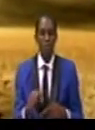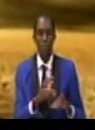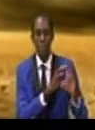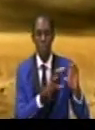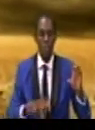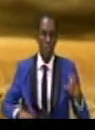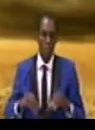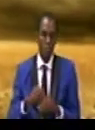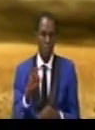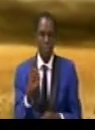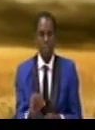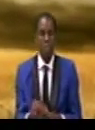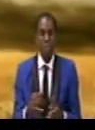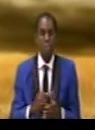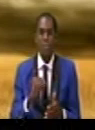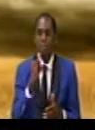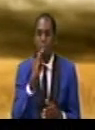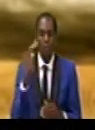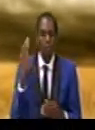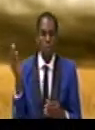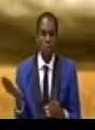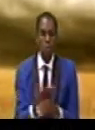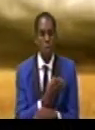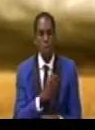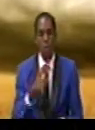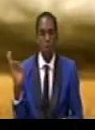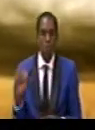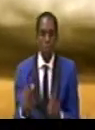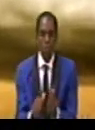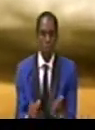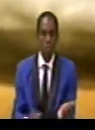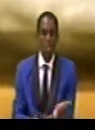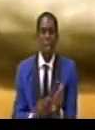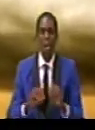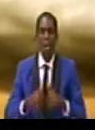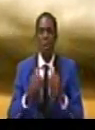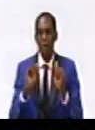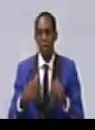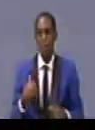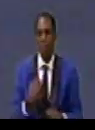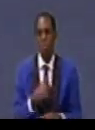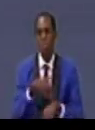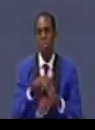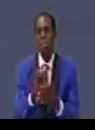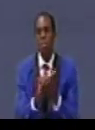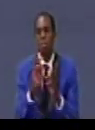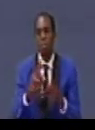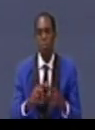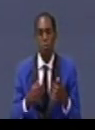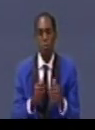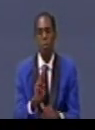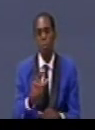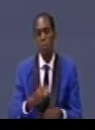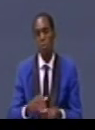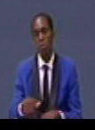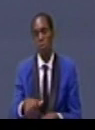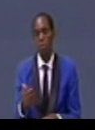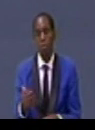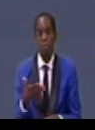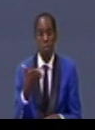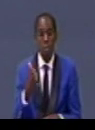off, is backsliding, is withered? How can we tell him to go and follow up another individual? Number four, there'll be